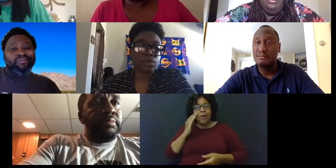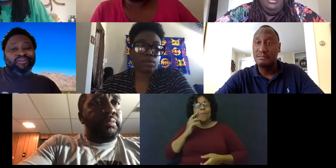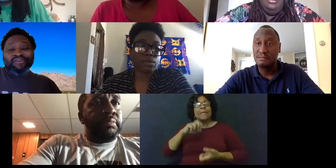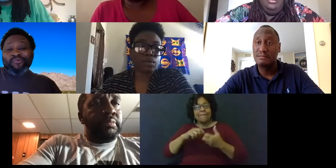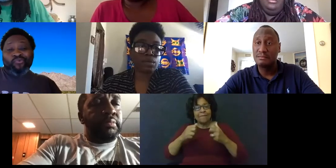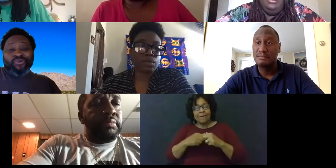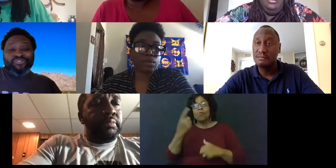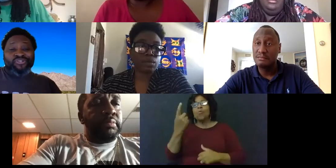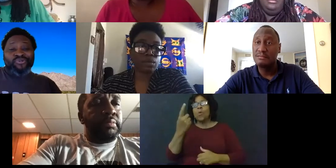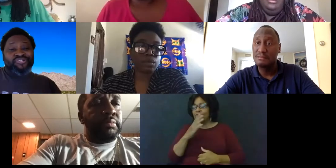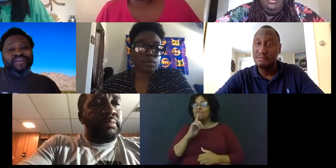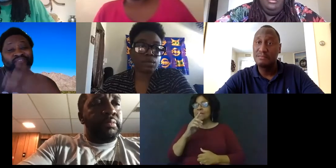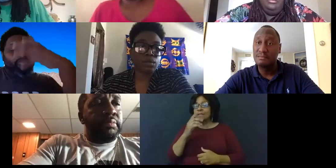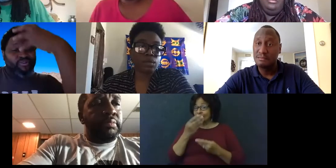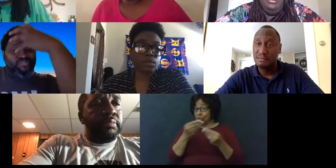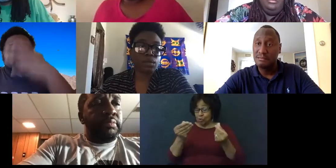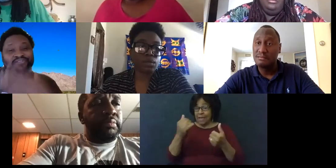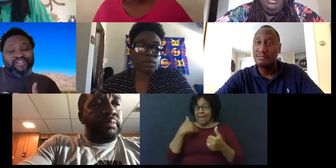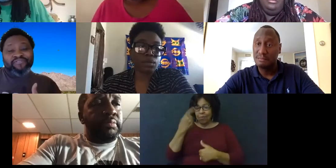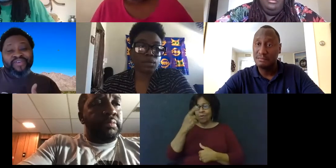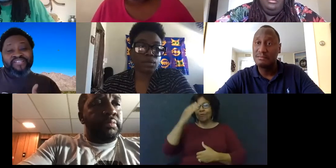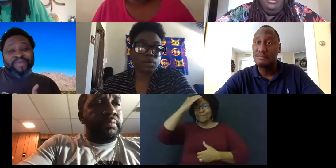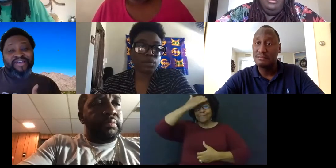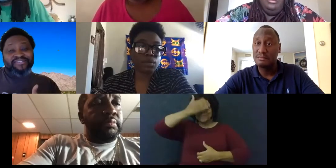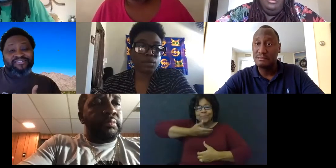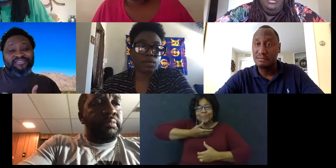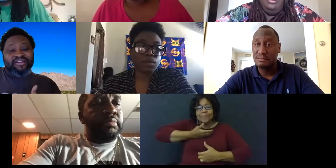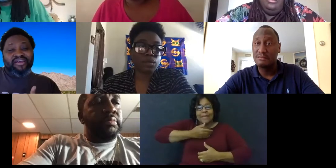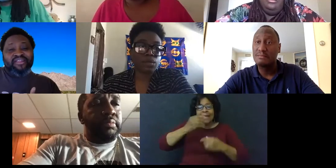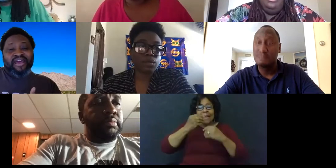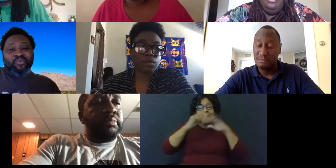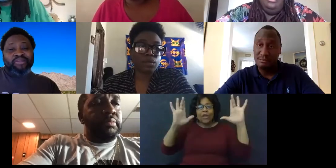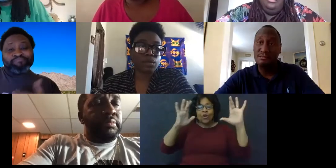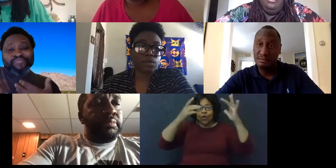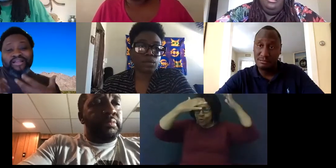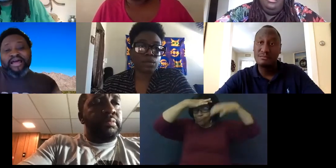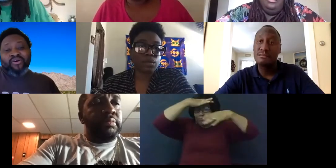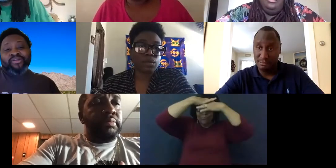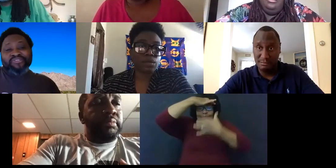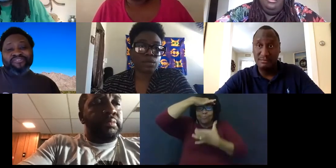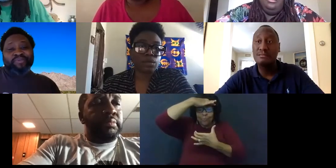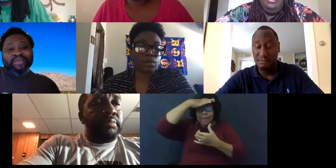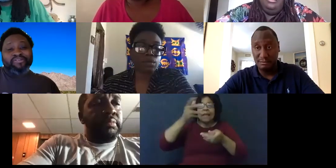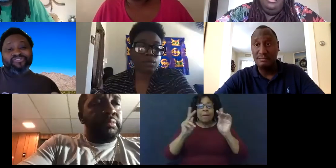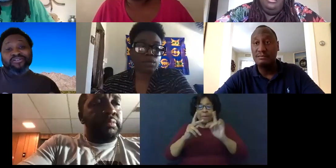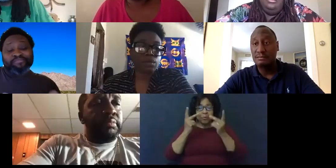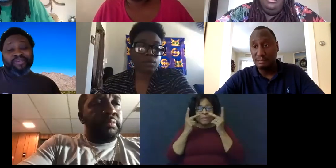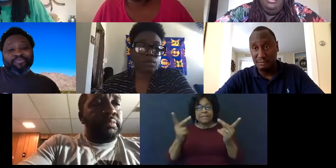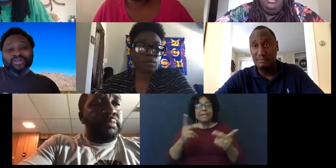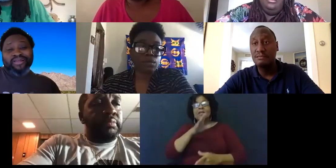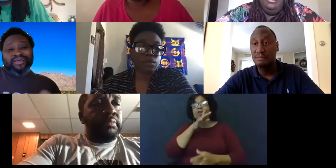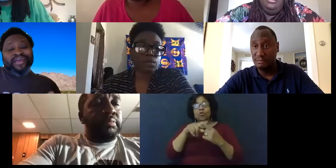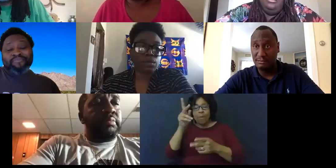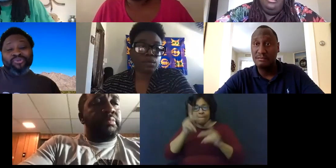The only real solution is having one of those clear face masks that would allow him to still be able to talk to